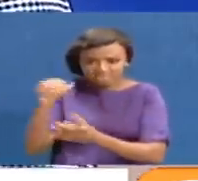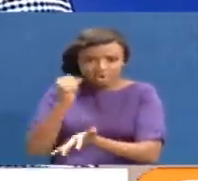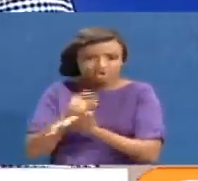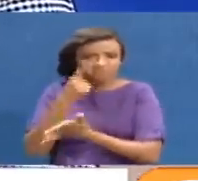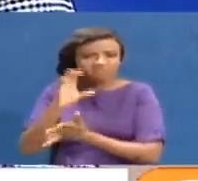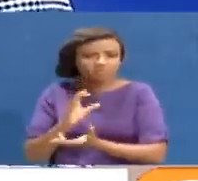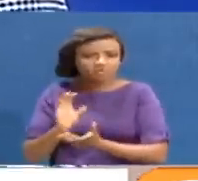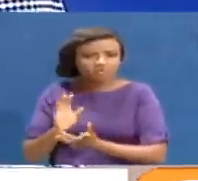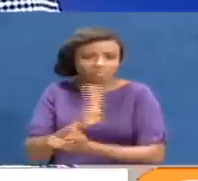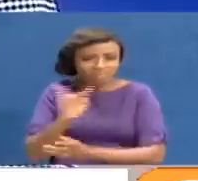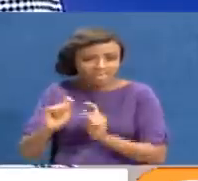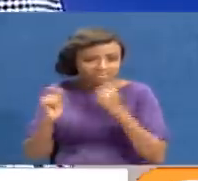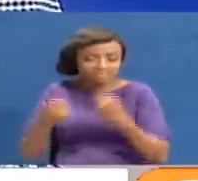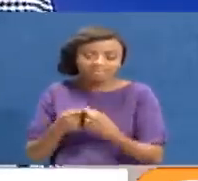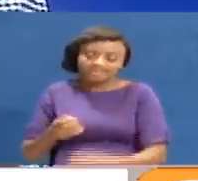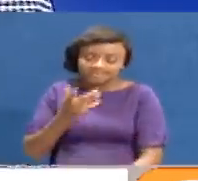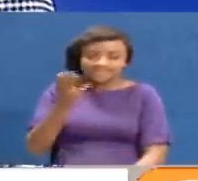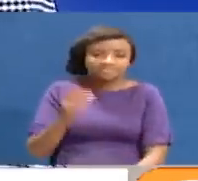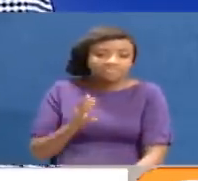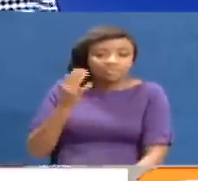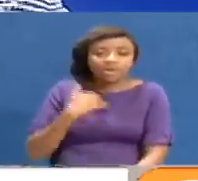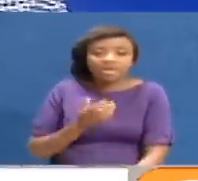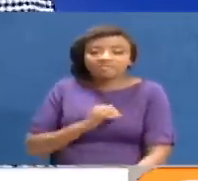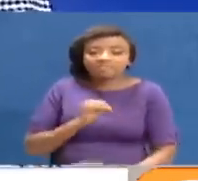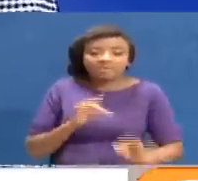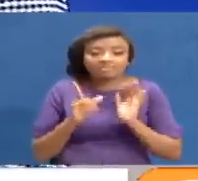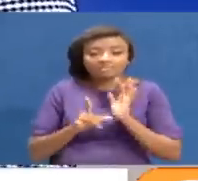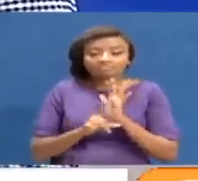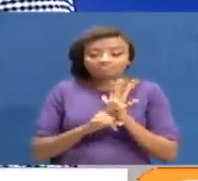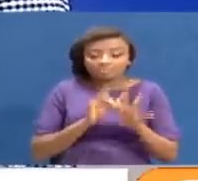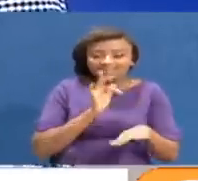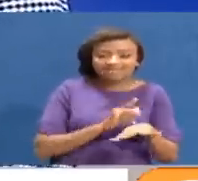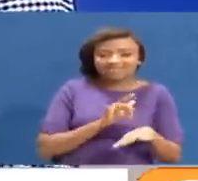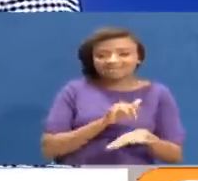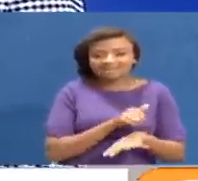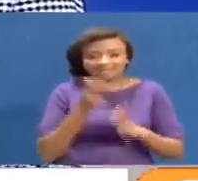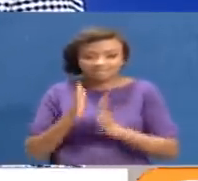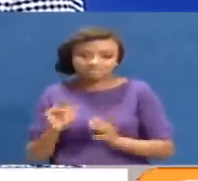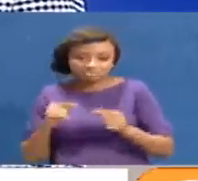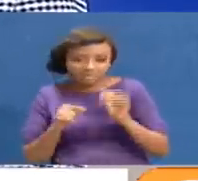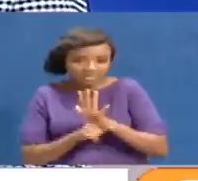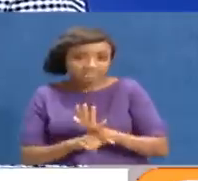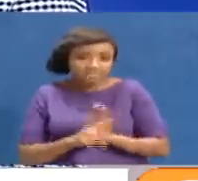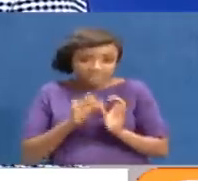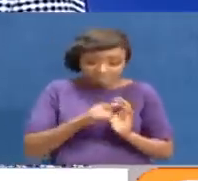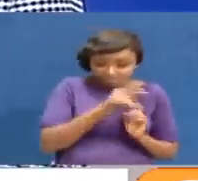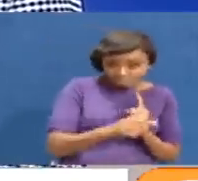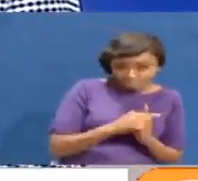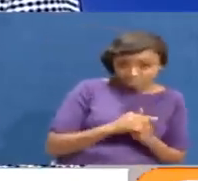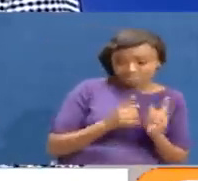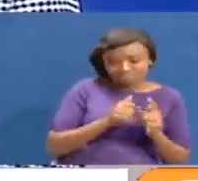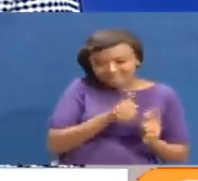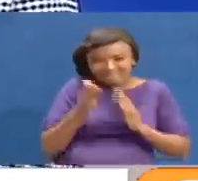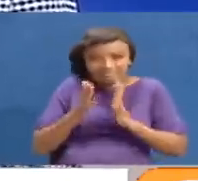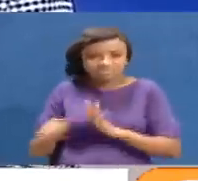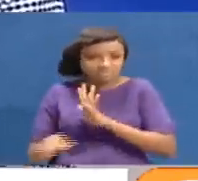across with all the others. Because there's nothing you do that does not affect what somebody else has also done. And remember what these guys have said? Yeah. They've only